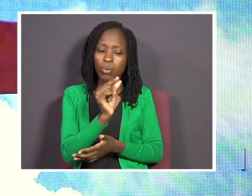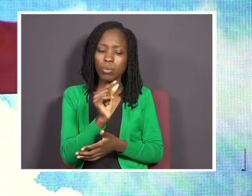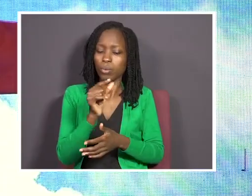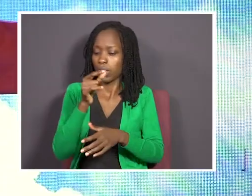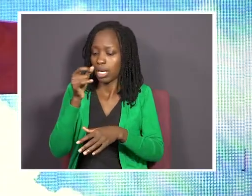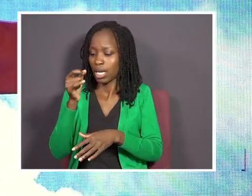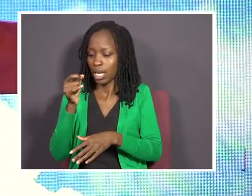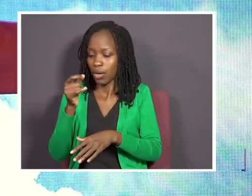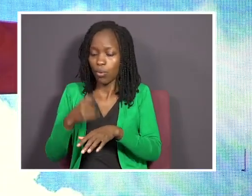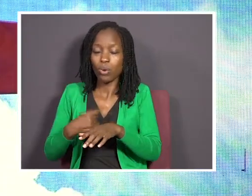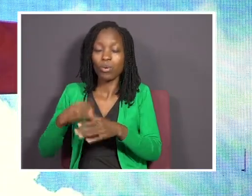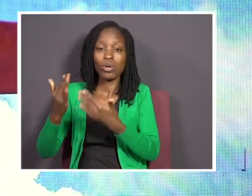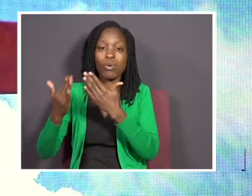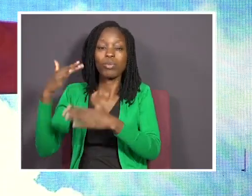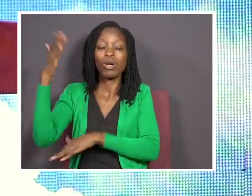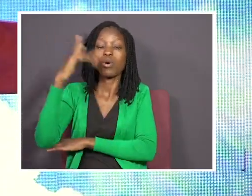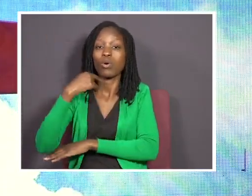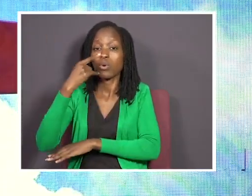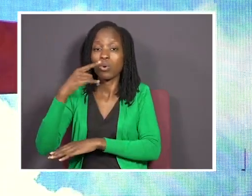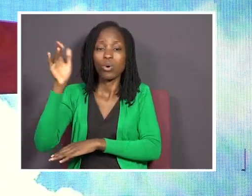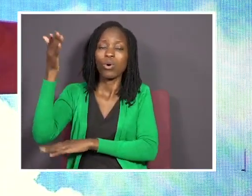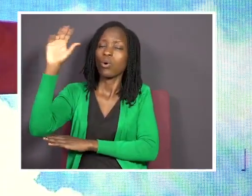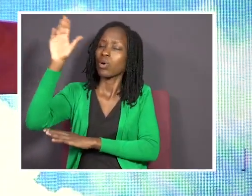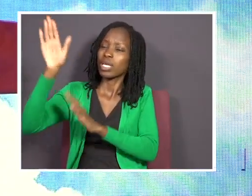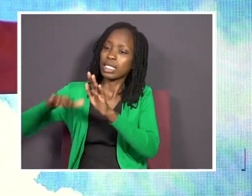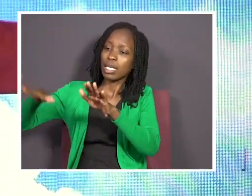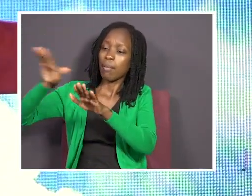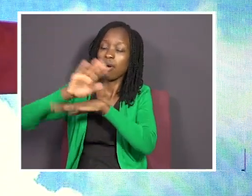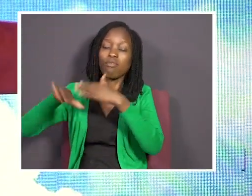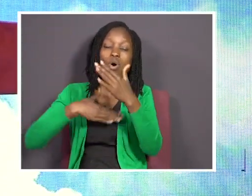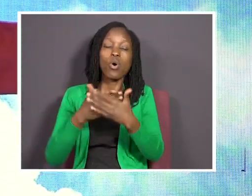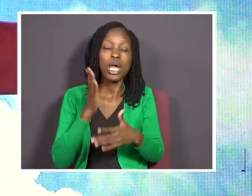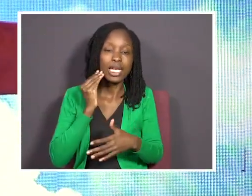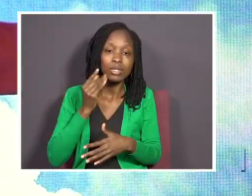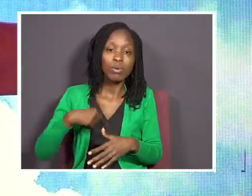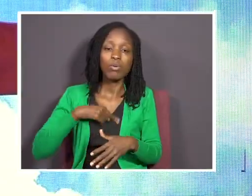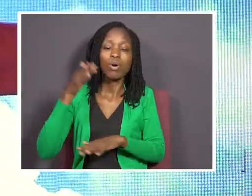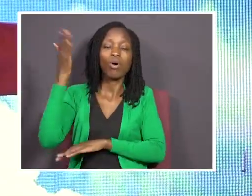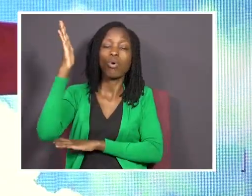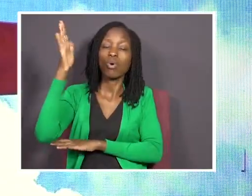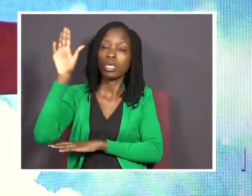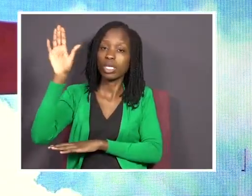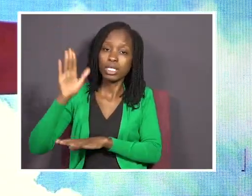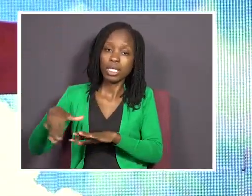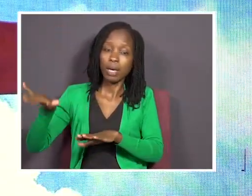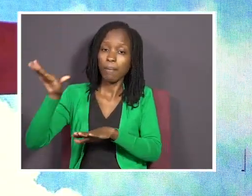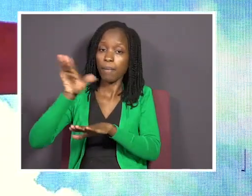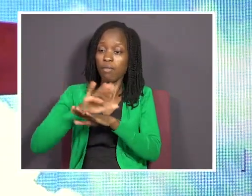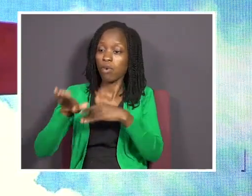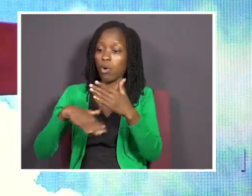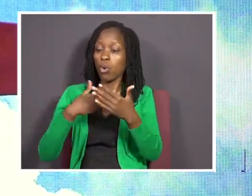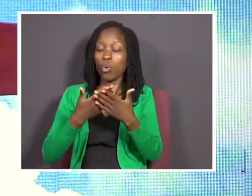when we compare them to who God is. God is beyond those experiences. God is beyond